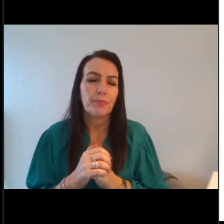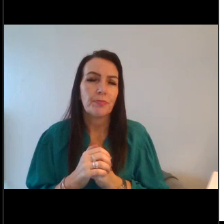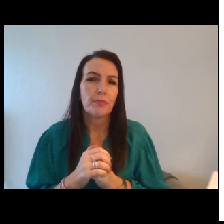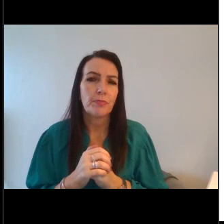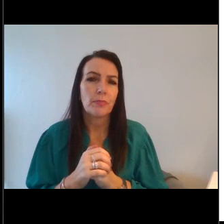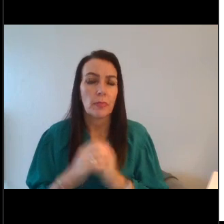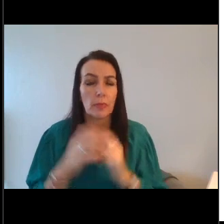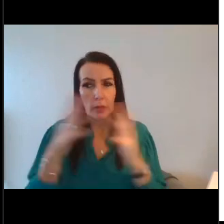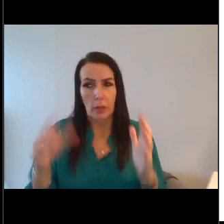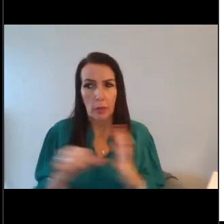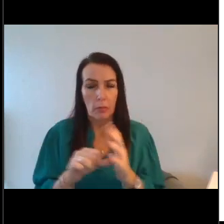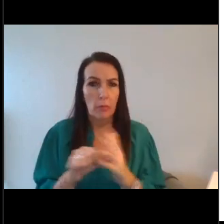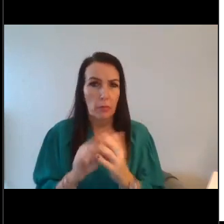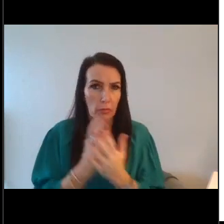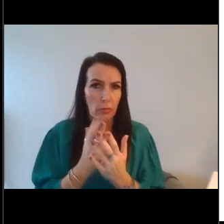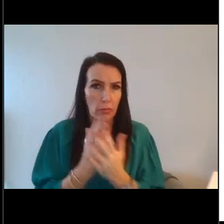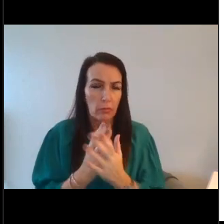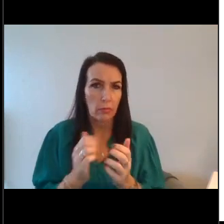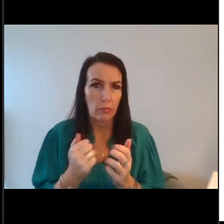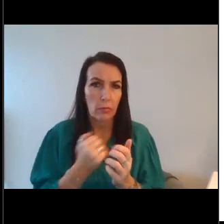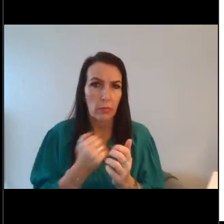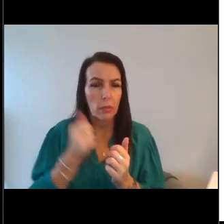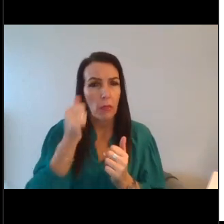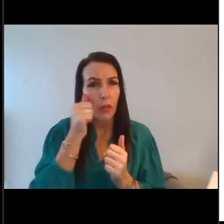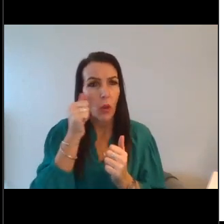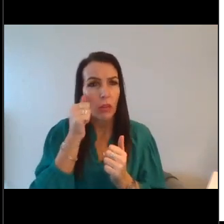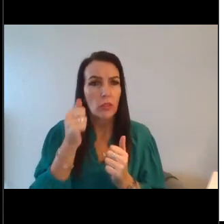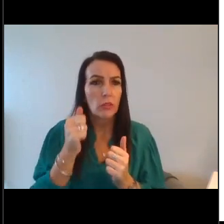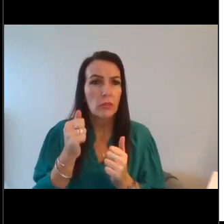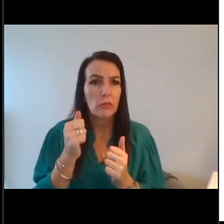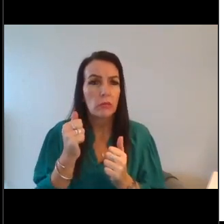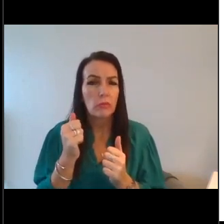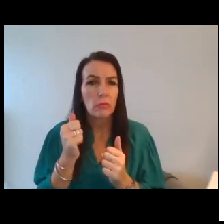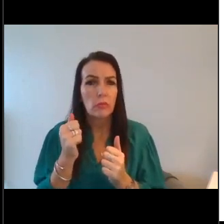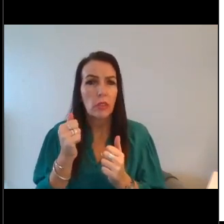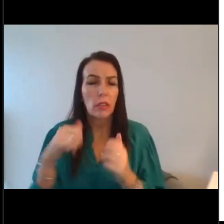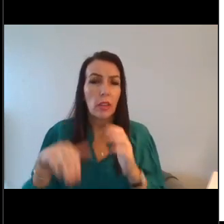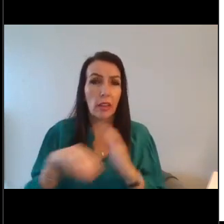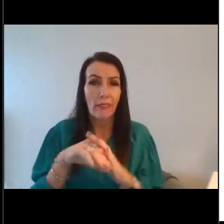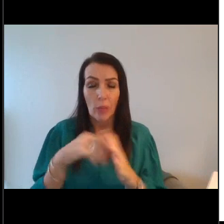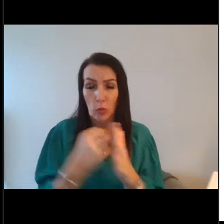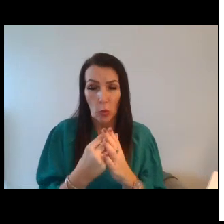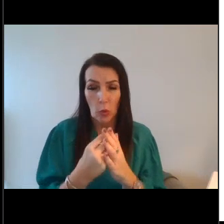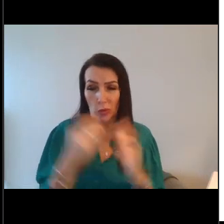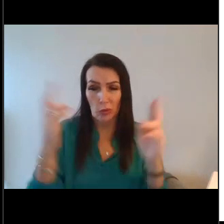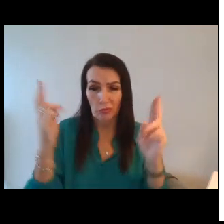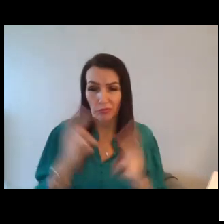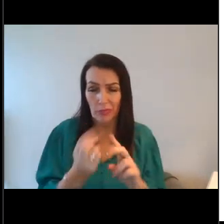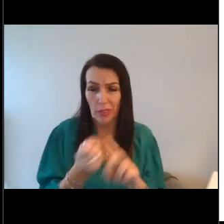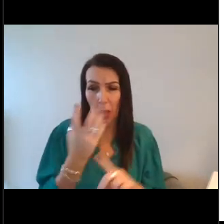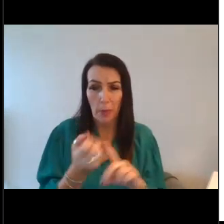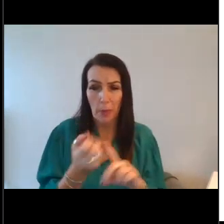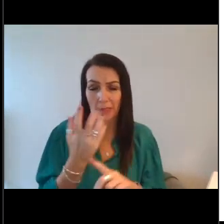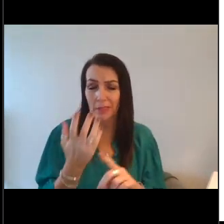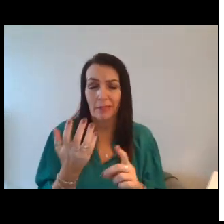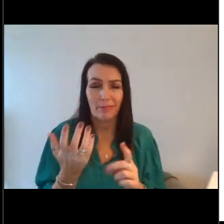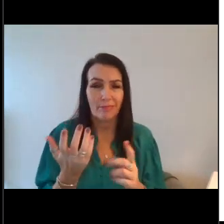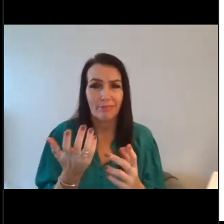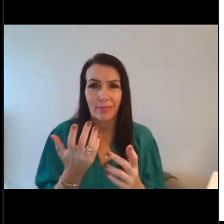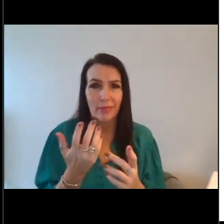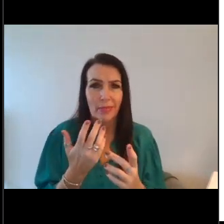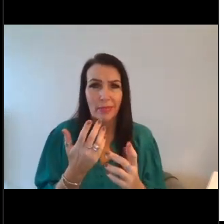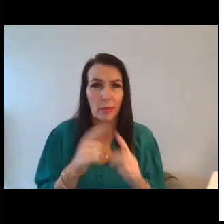huge problem, and my knowledge is that if you put in the full cost of decarbonisation, it just blows most